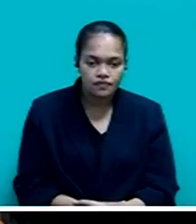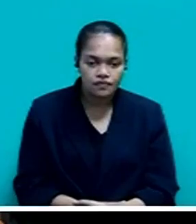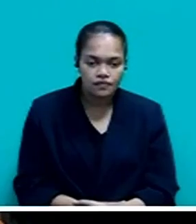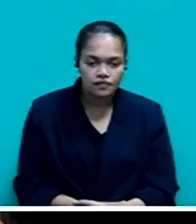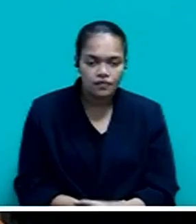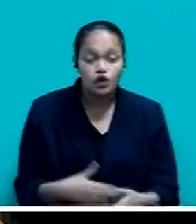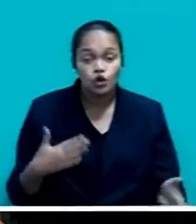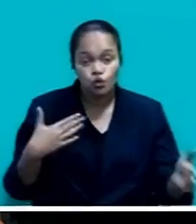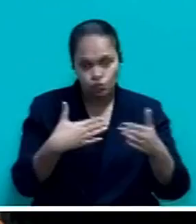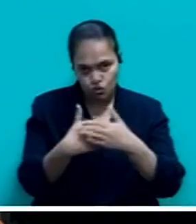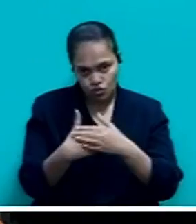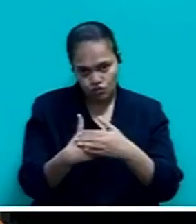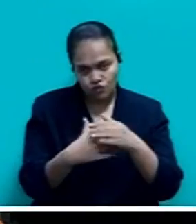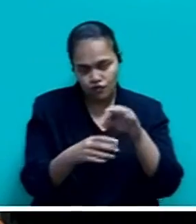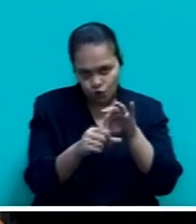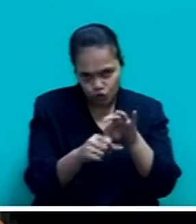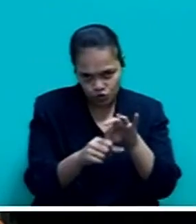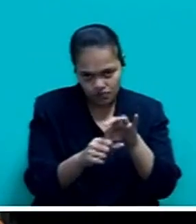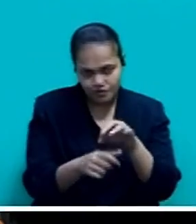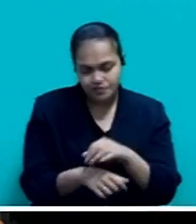Close the vote.